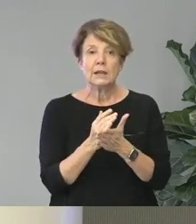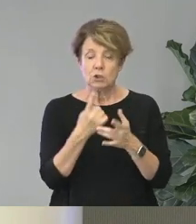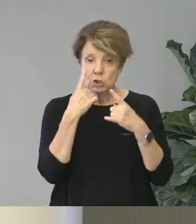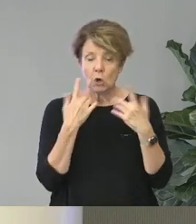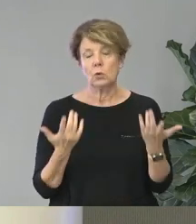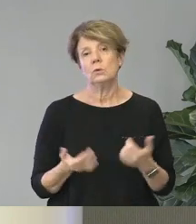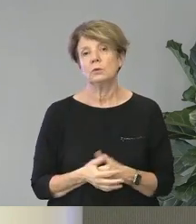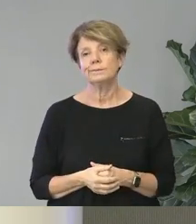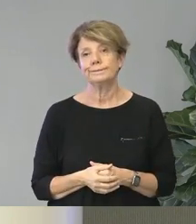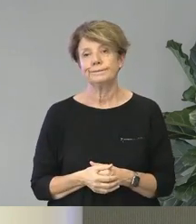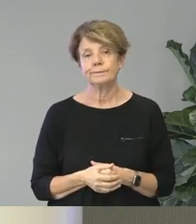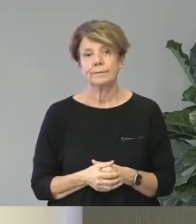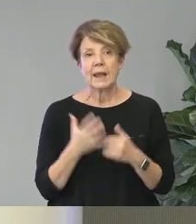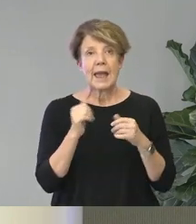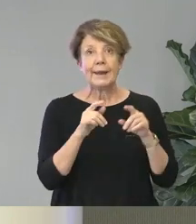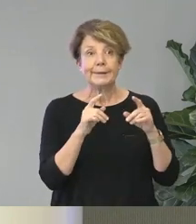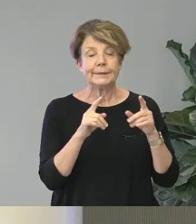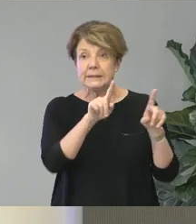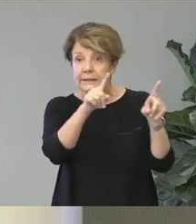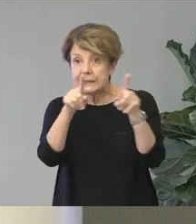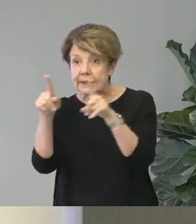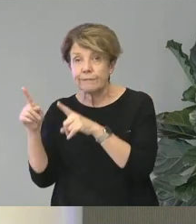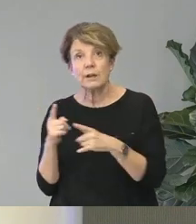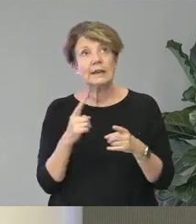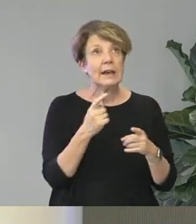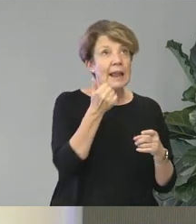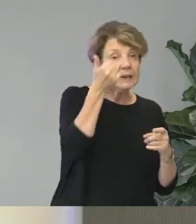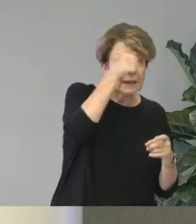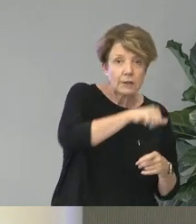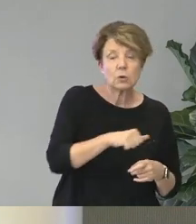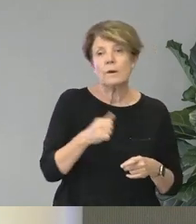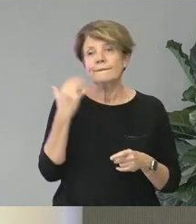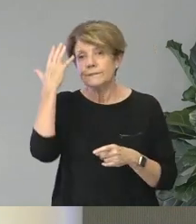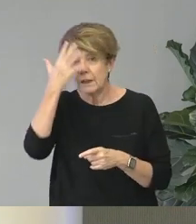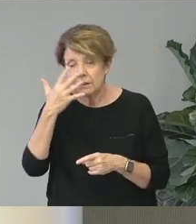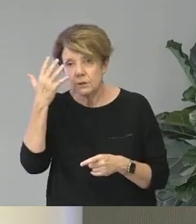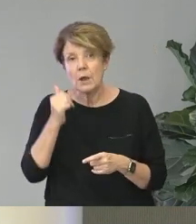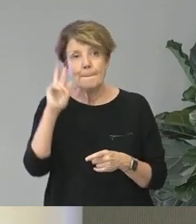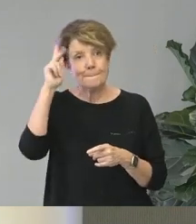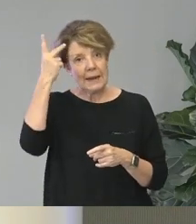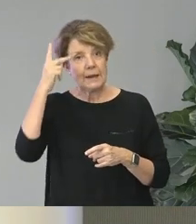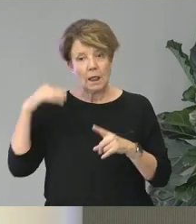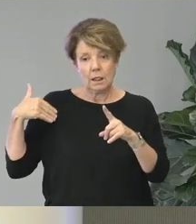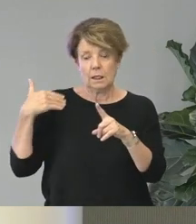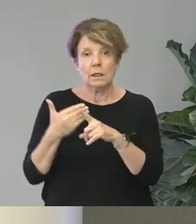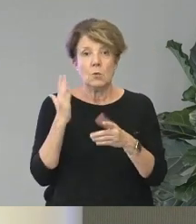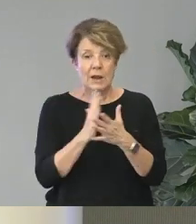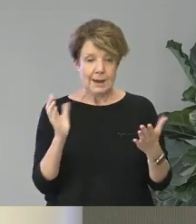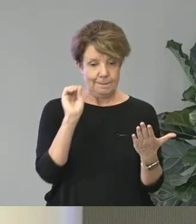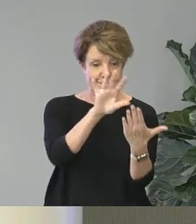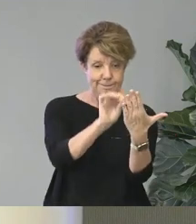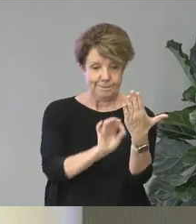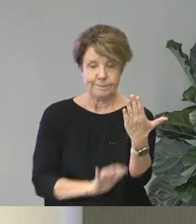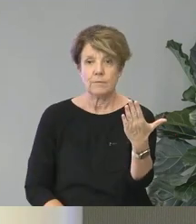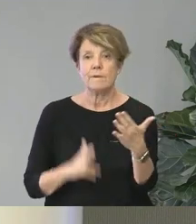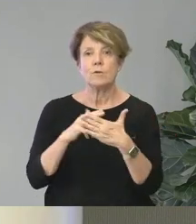together of different intellectual, philosophical, and political traditions into a set of common commitments for